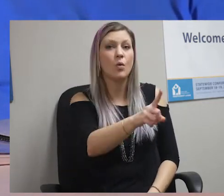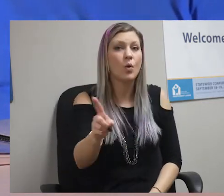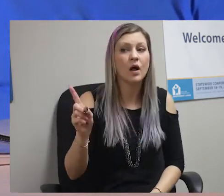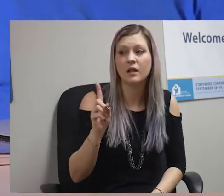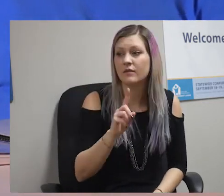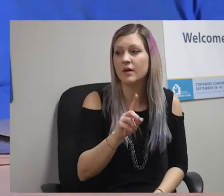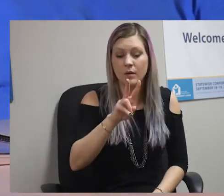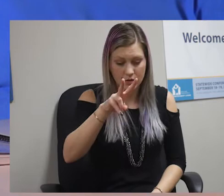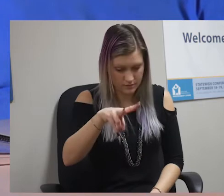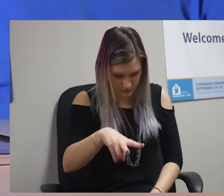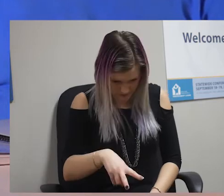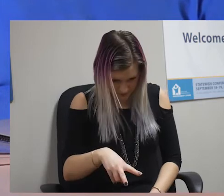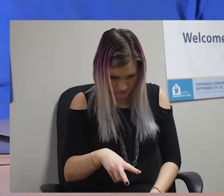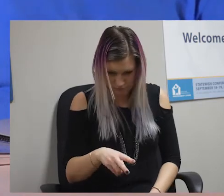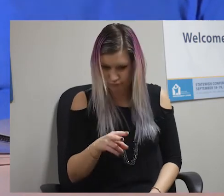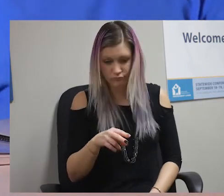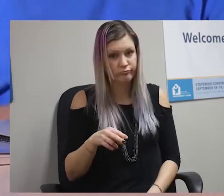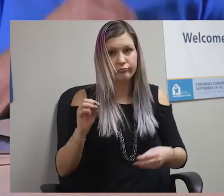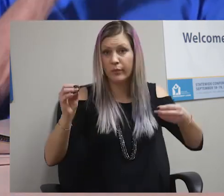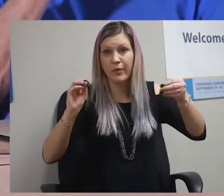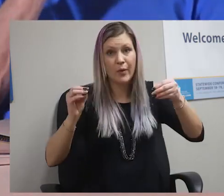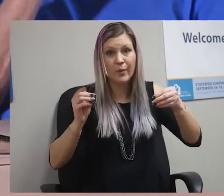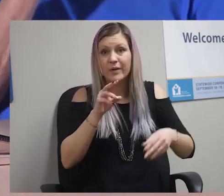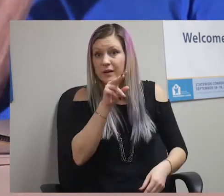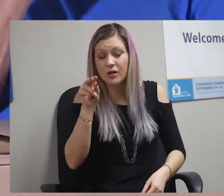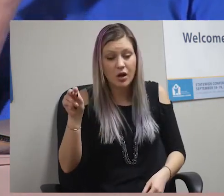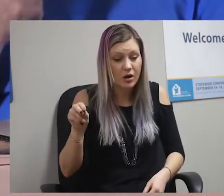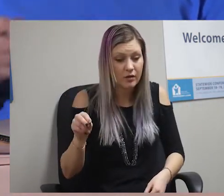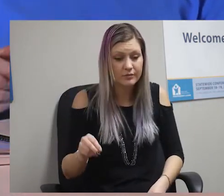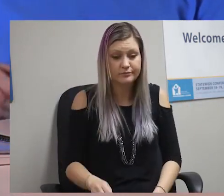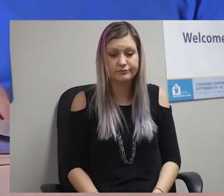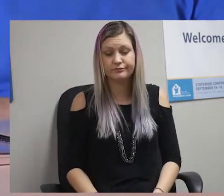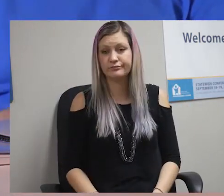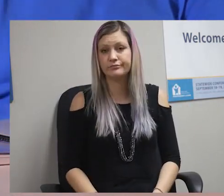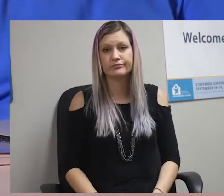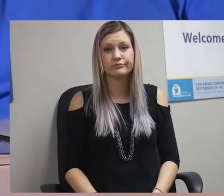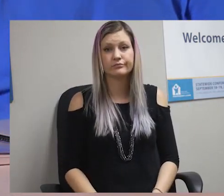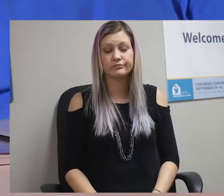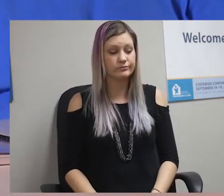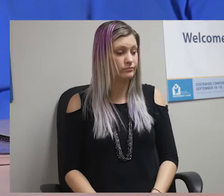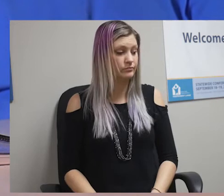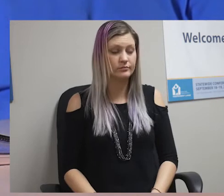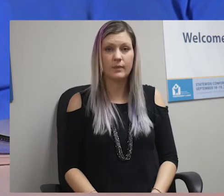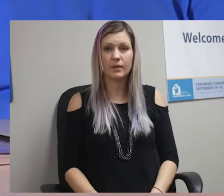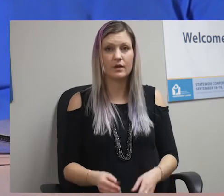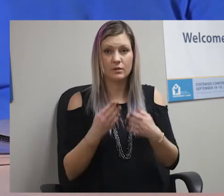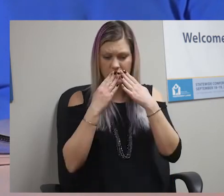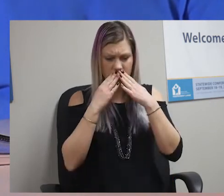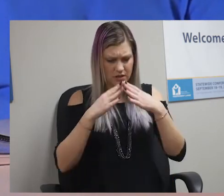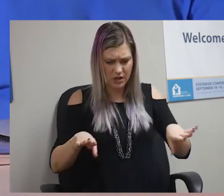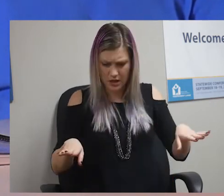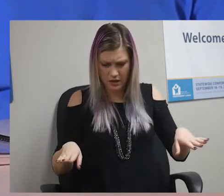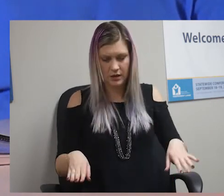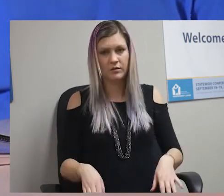floor in the middle of the table. No one talked. Nobody visited or anything. For all the friends she had. And all you could hear was the